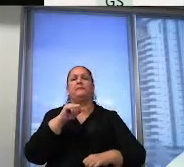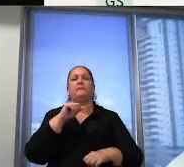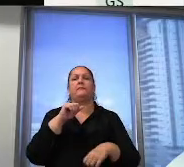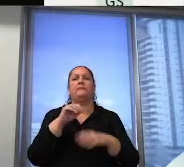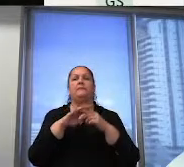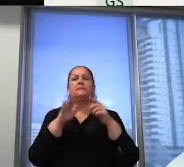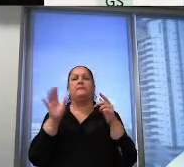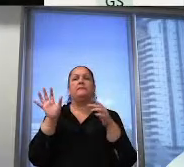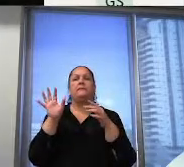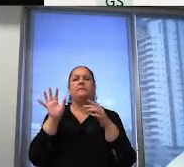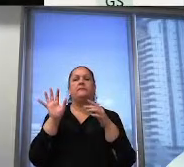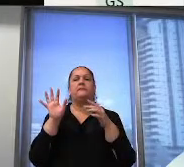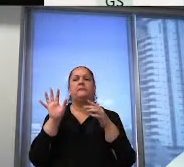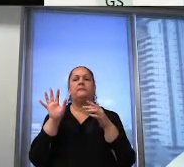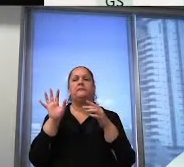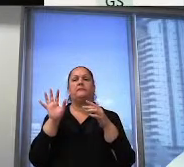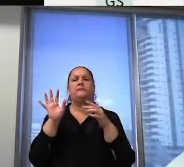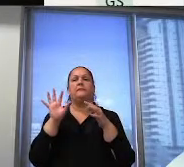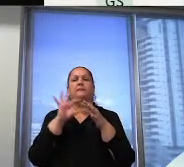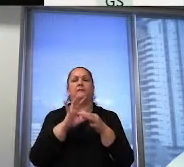outages relating to